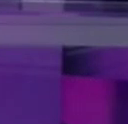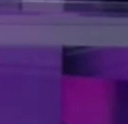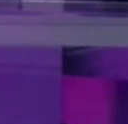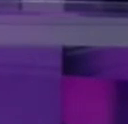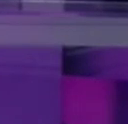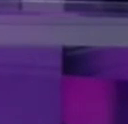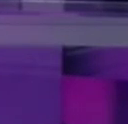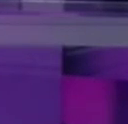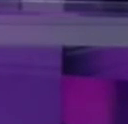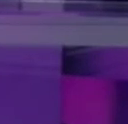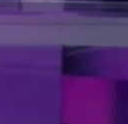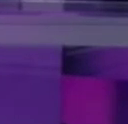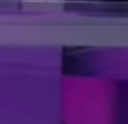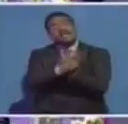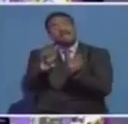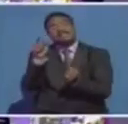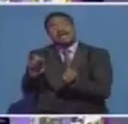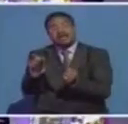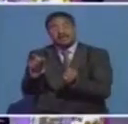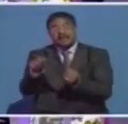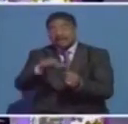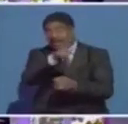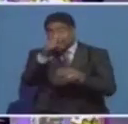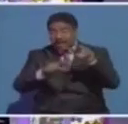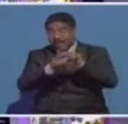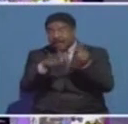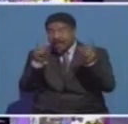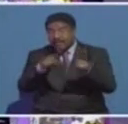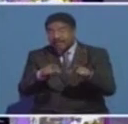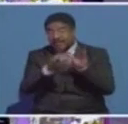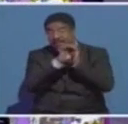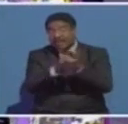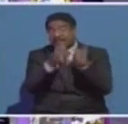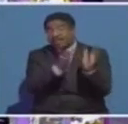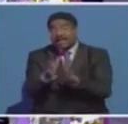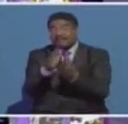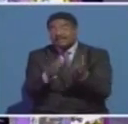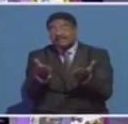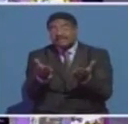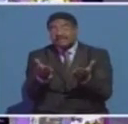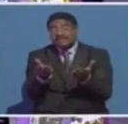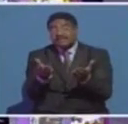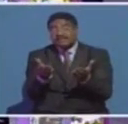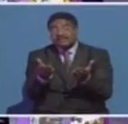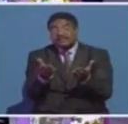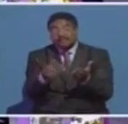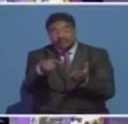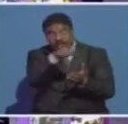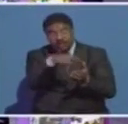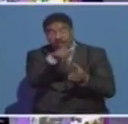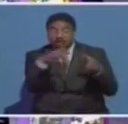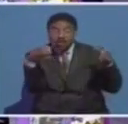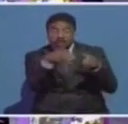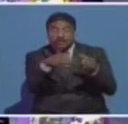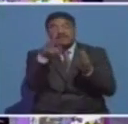be? Well, what happens is that when an incident happens, for instance, we'll look at flooding in particular, the community reports it to